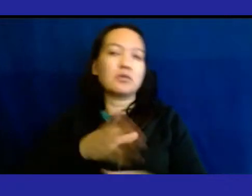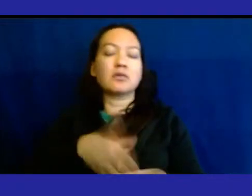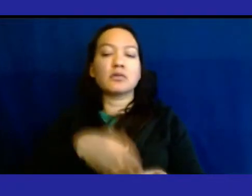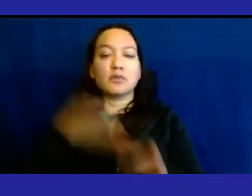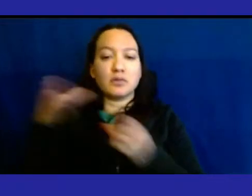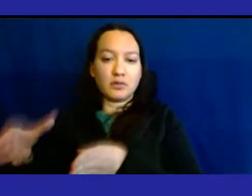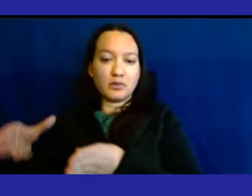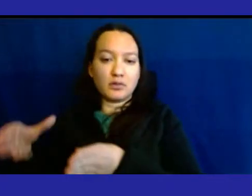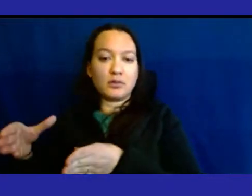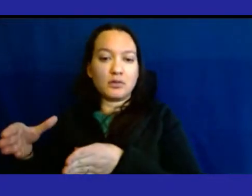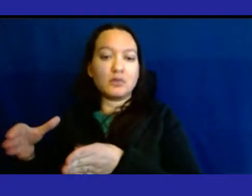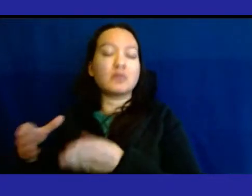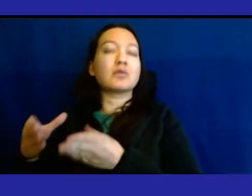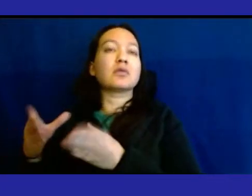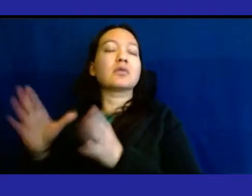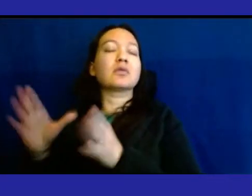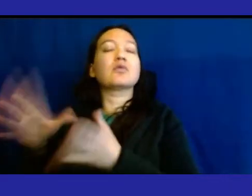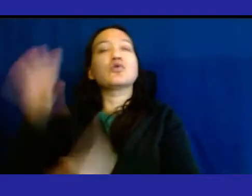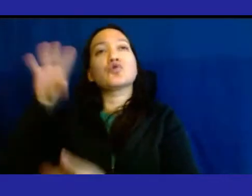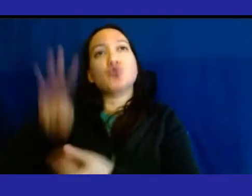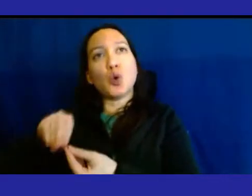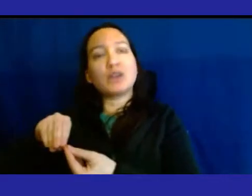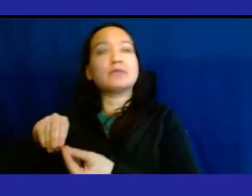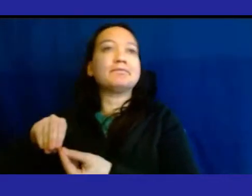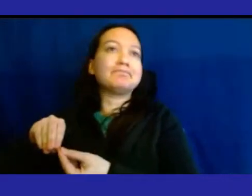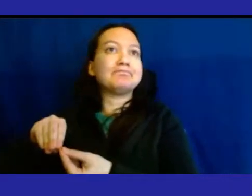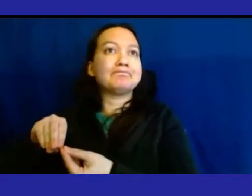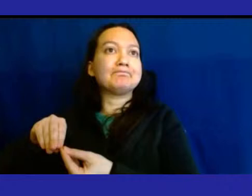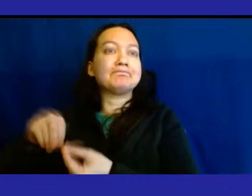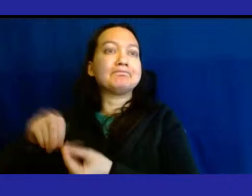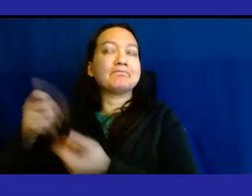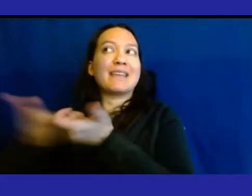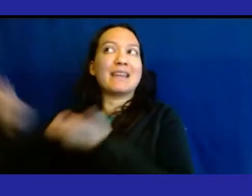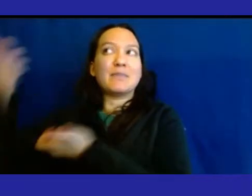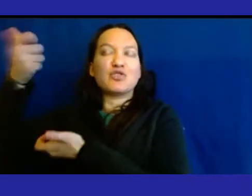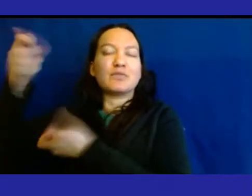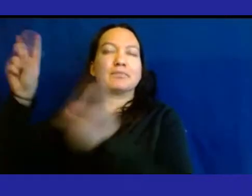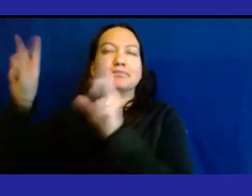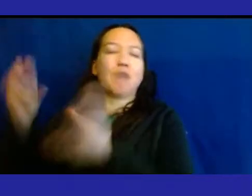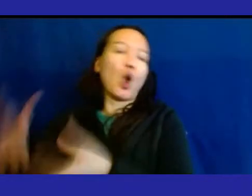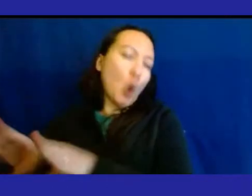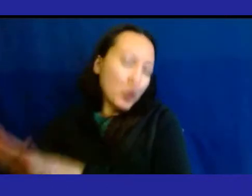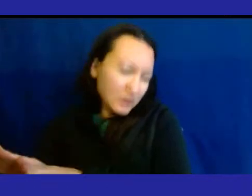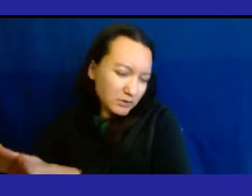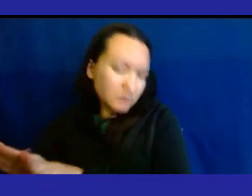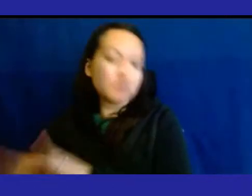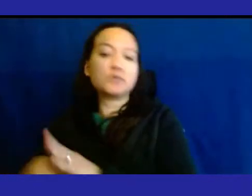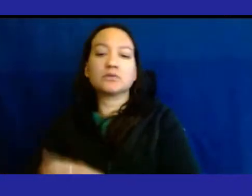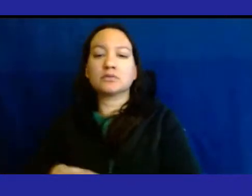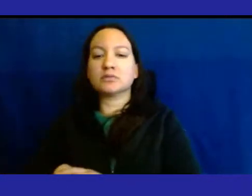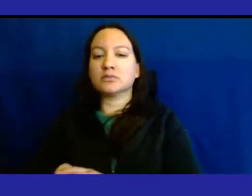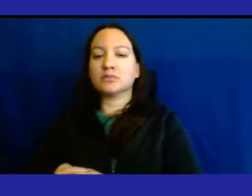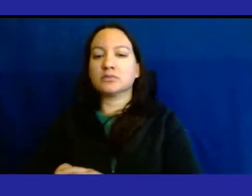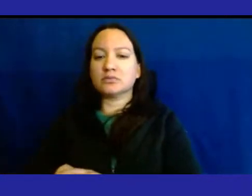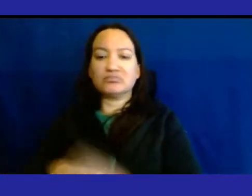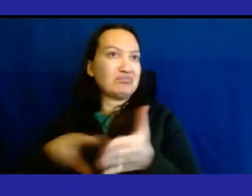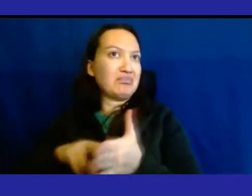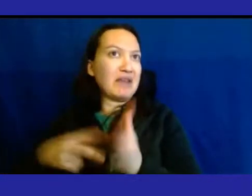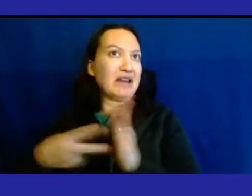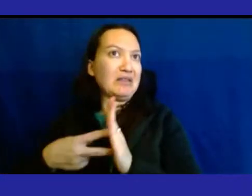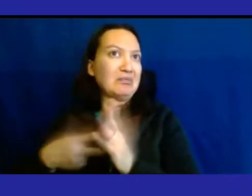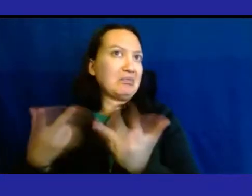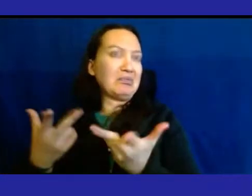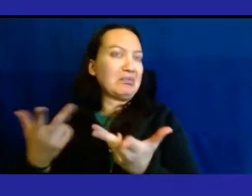And the next category is the total number that were administratively closed. And I'll explain what it means for it to be